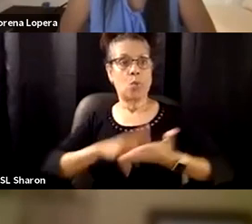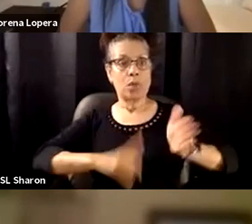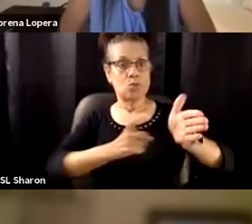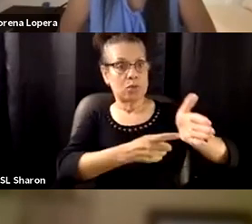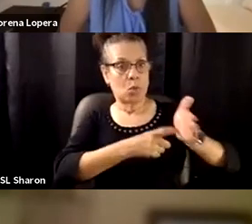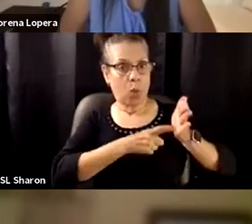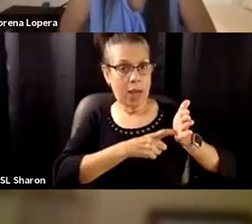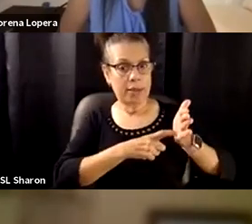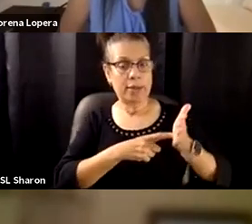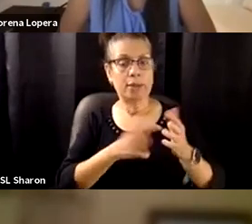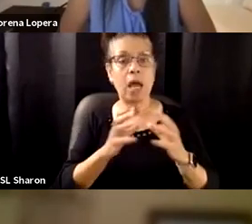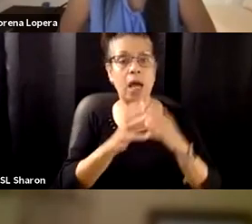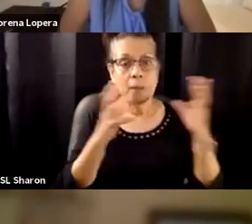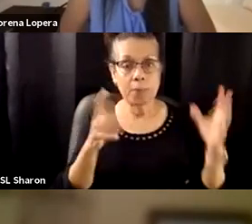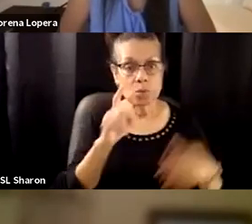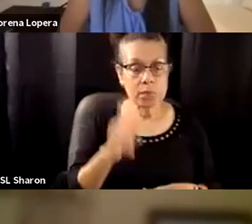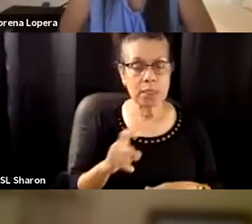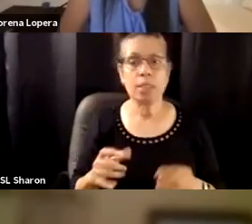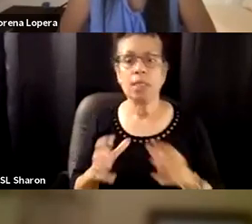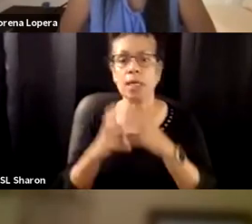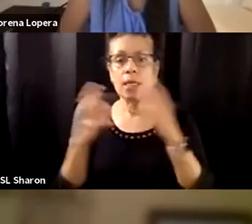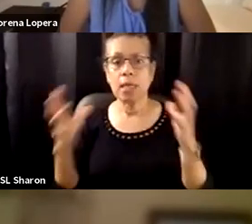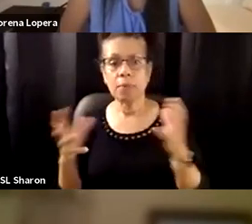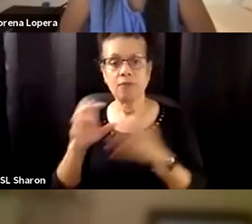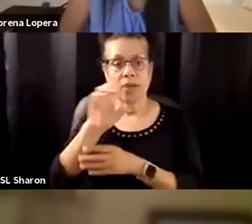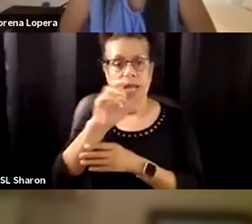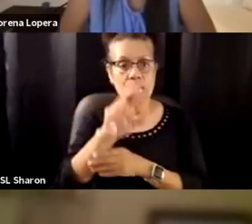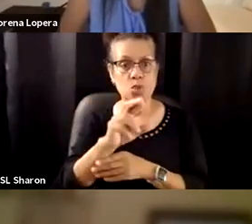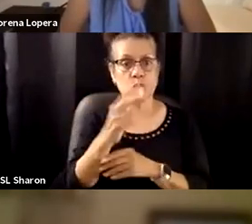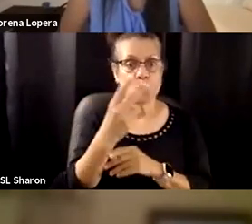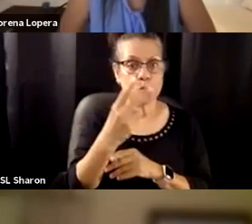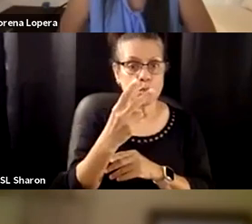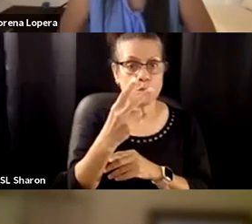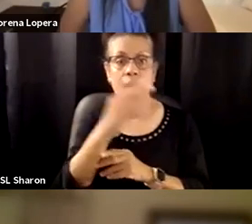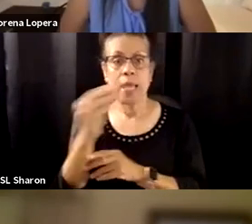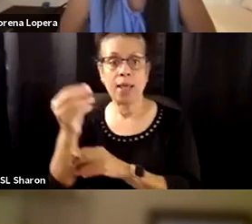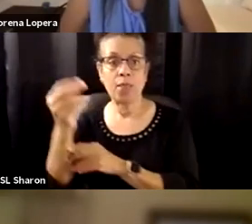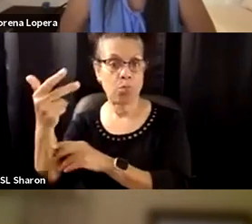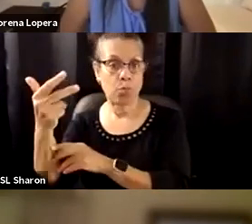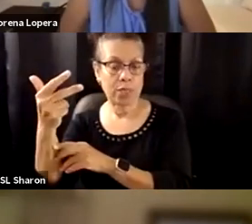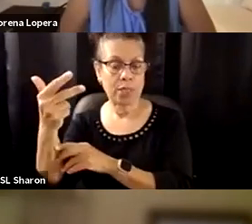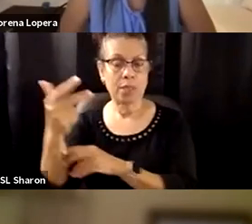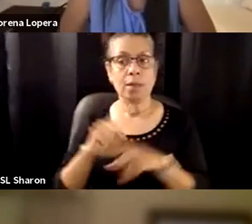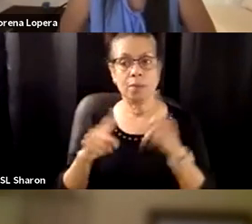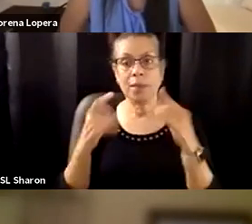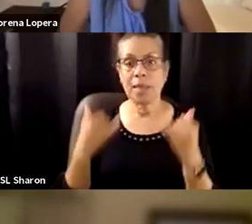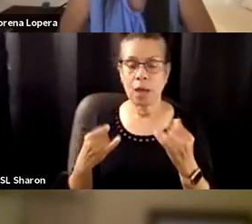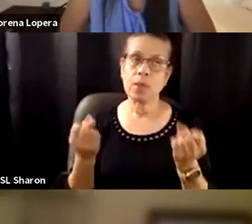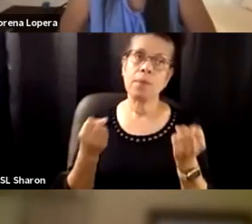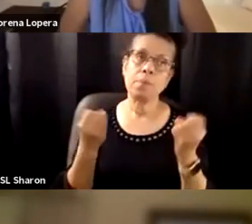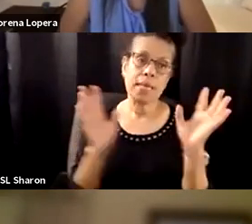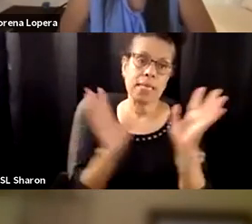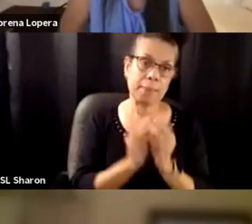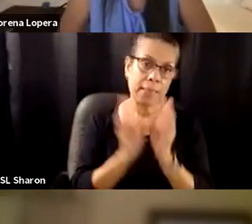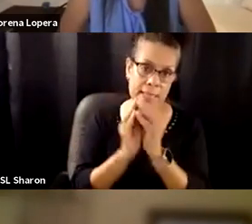going to be in the size and the scope of esser parts 2 and part 3. of course since that time we've had many public conversations led